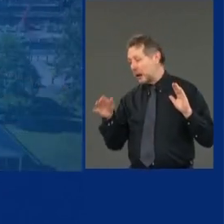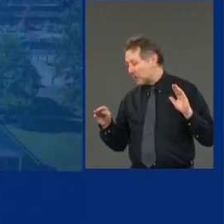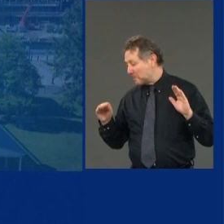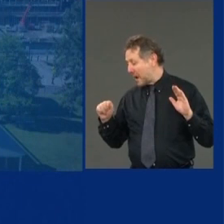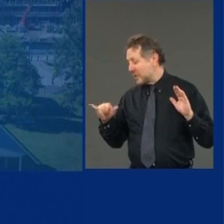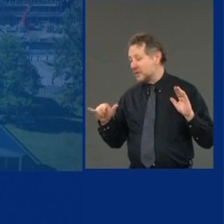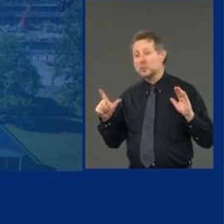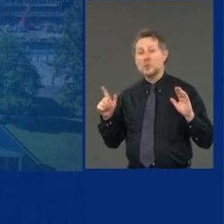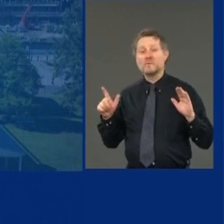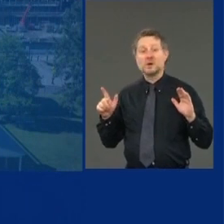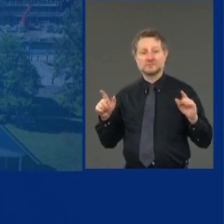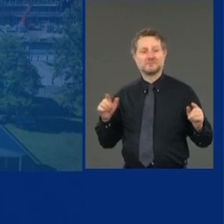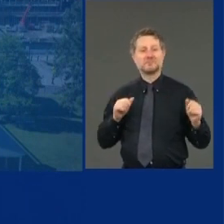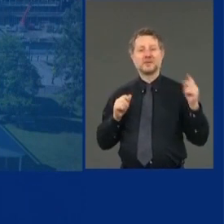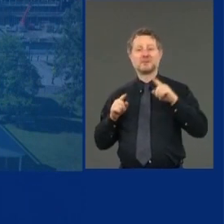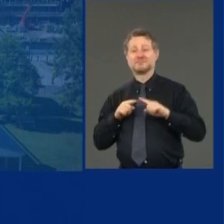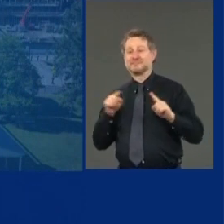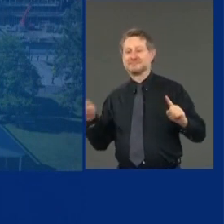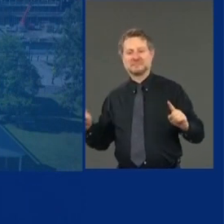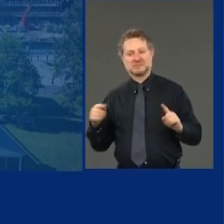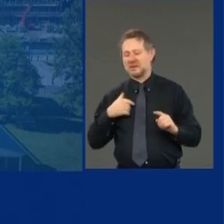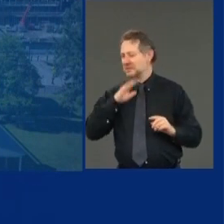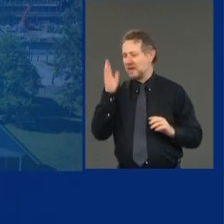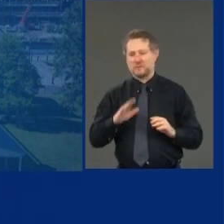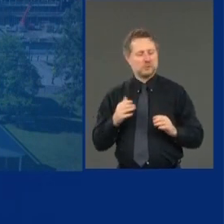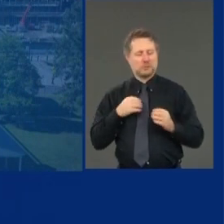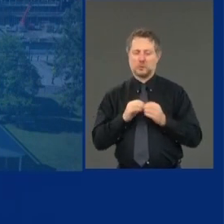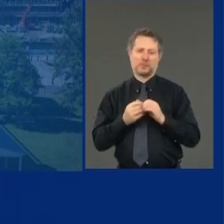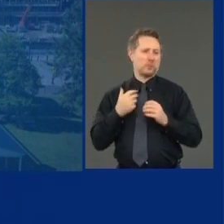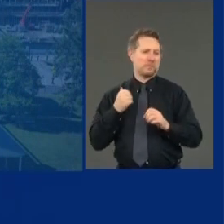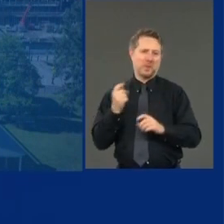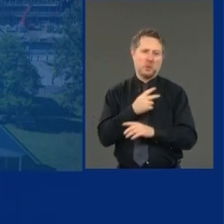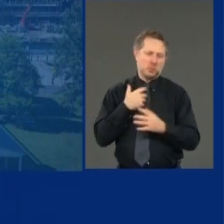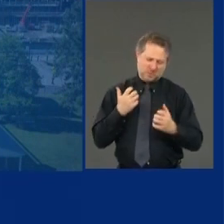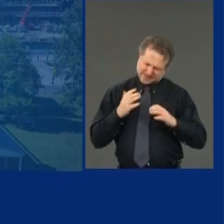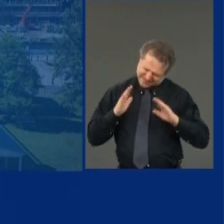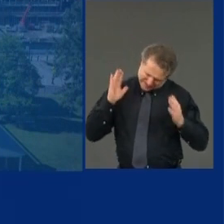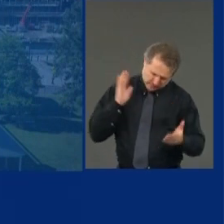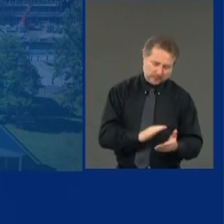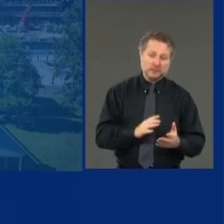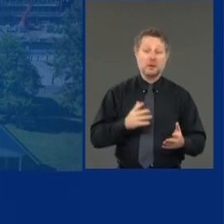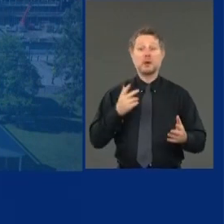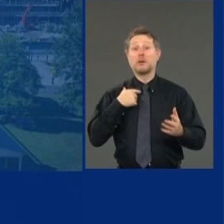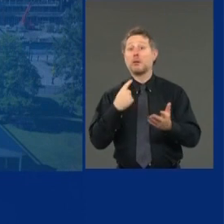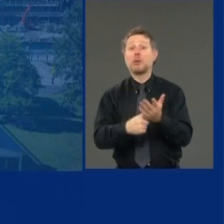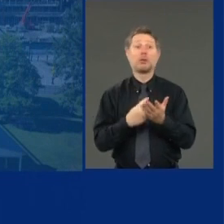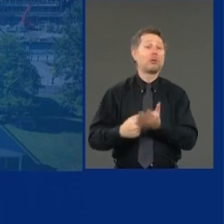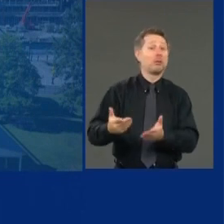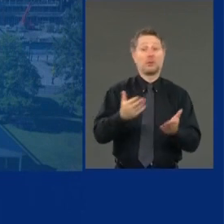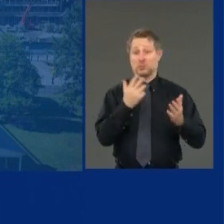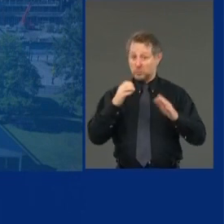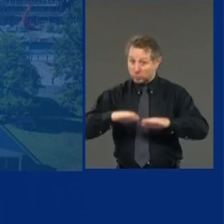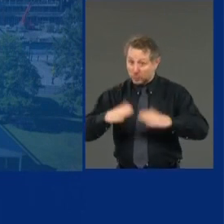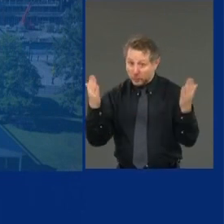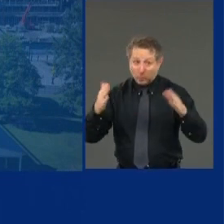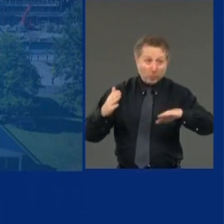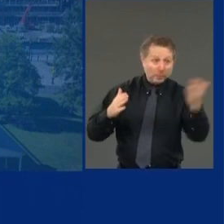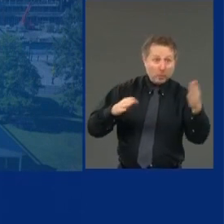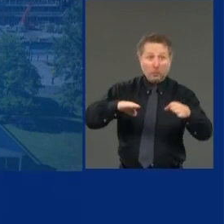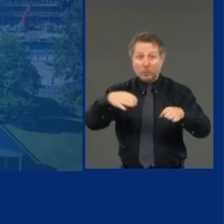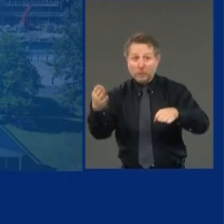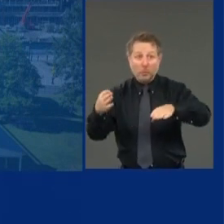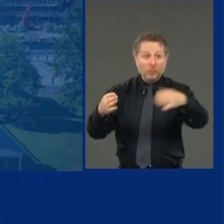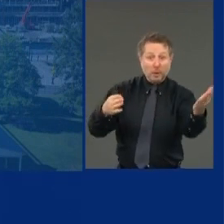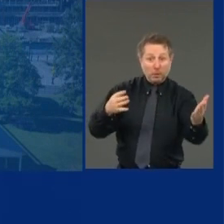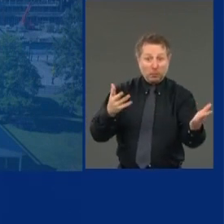ever again. We're talking about reopening. The question is not whether or not you reopen. The question is